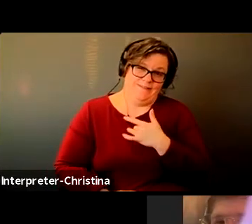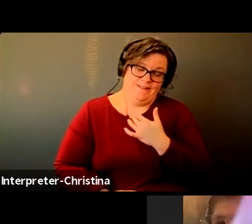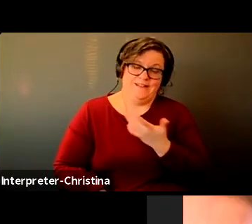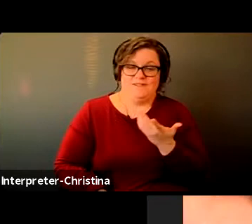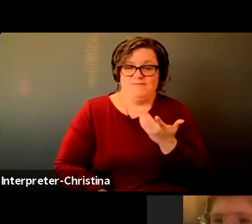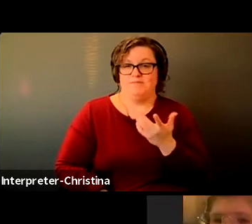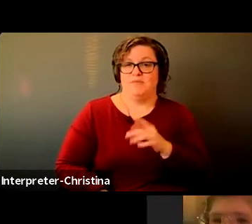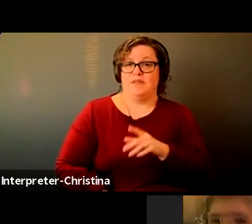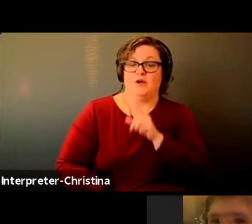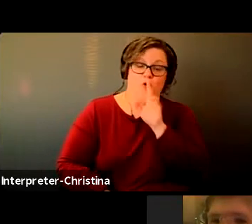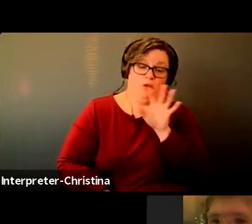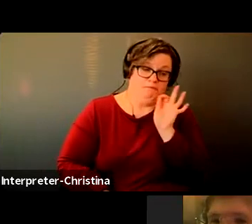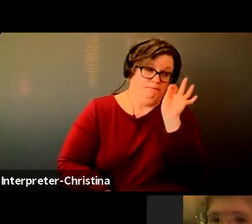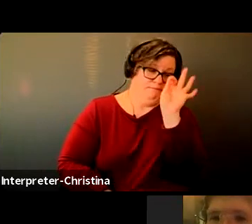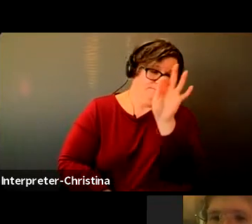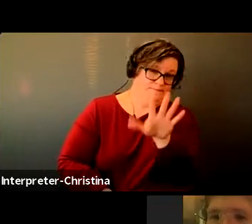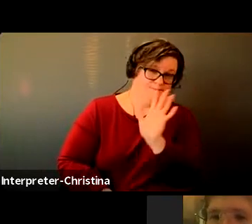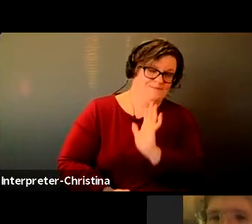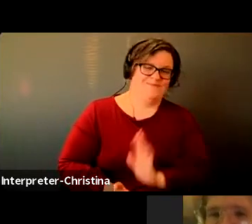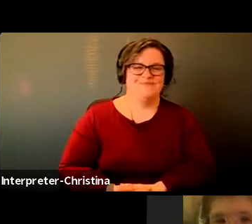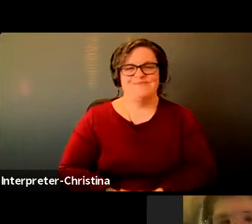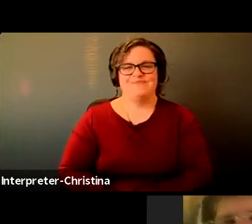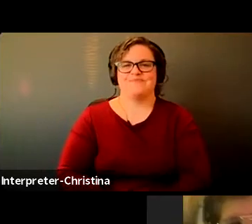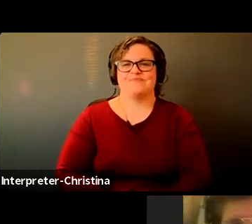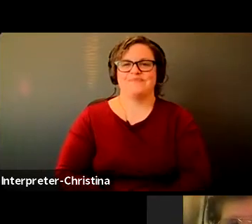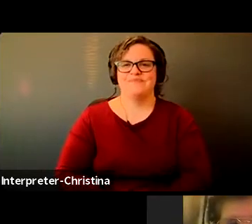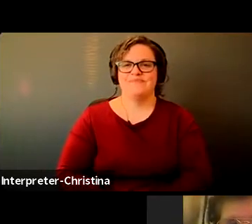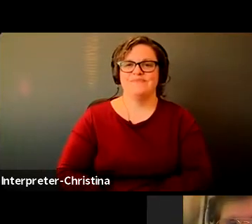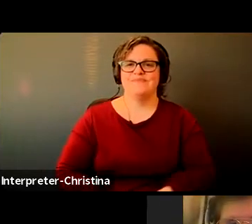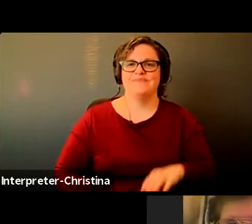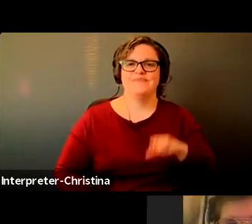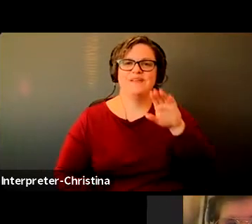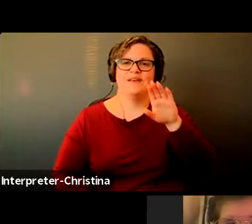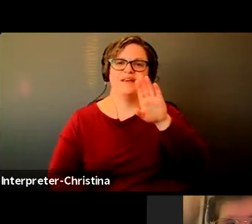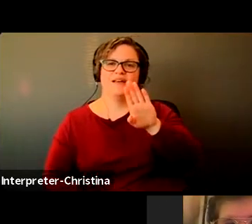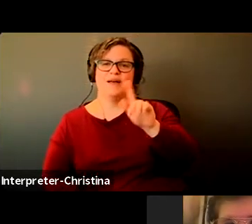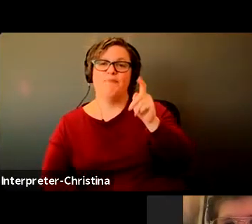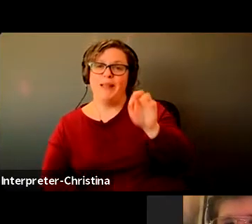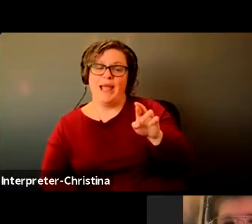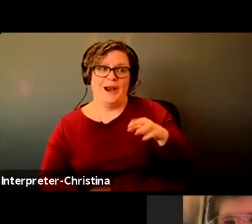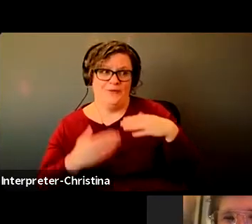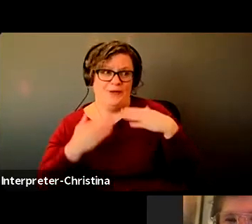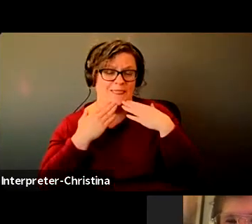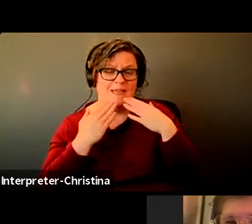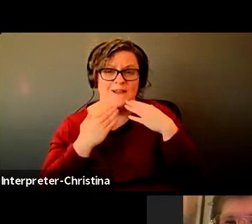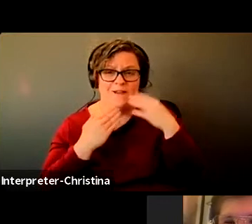Yeah. Can I just... Thank you for coming online to like give a talk for us.